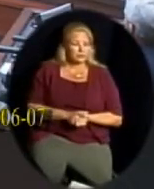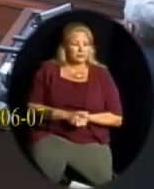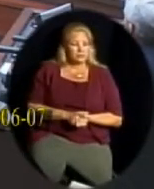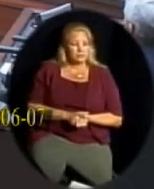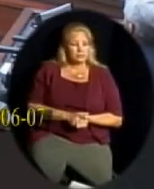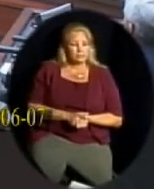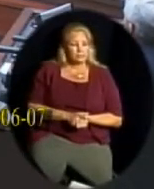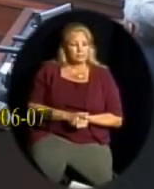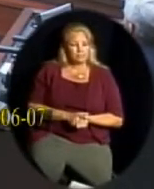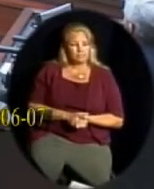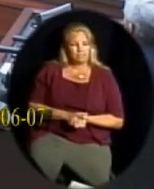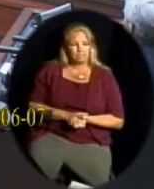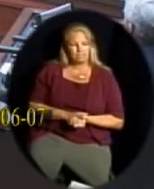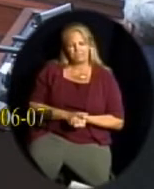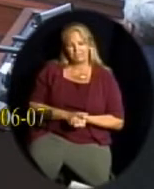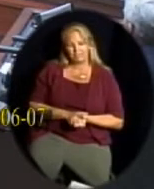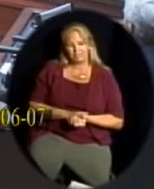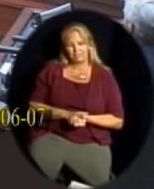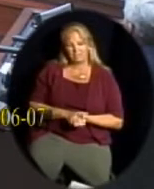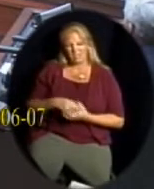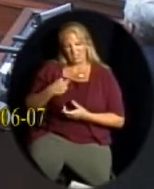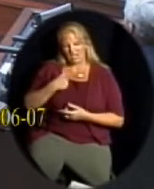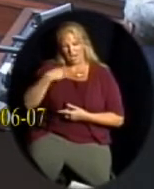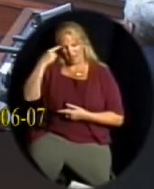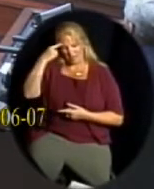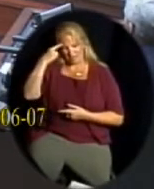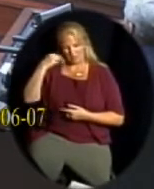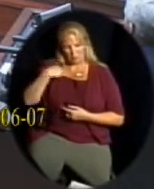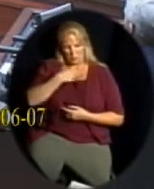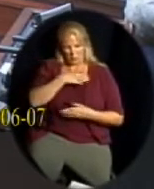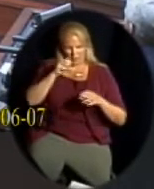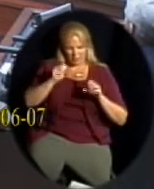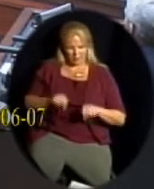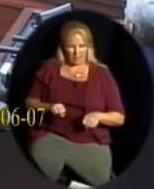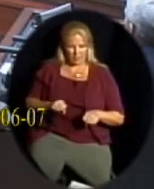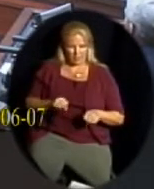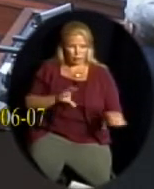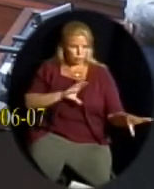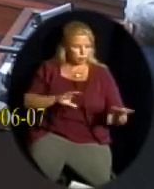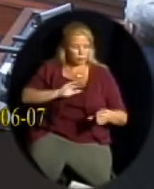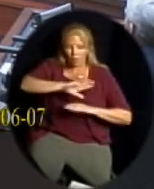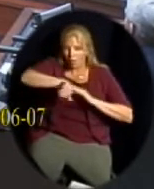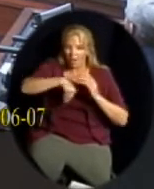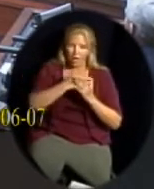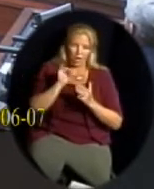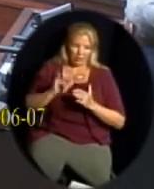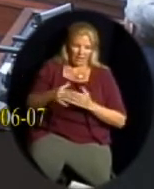think we can do all of that and still hold the mill levy where it needs to be.